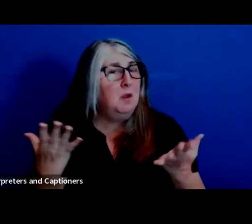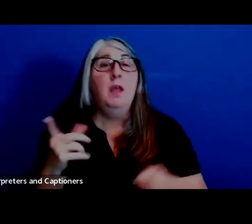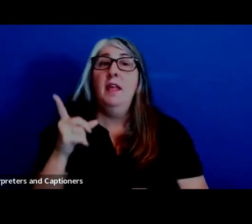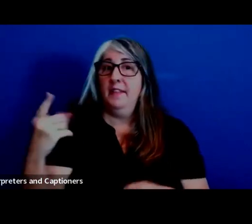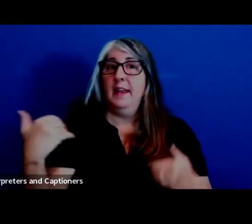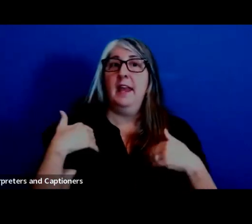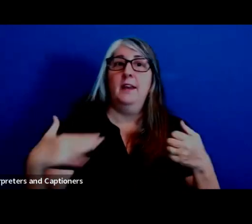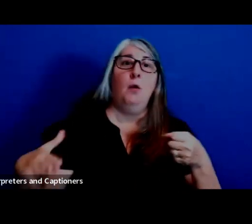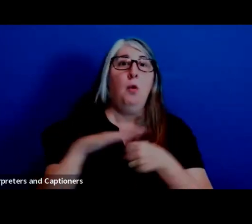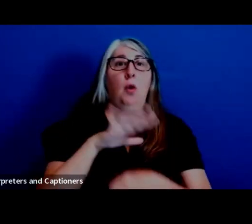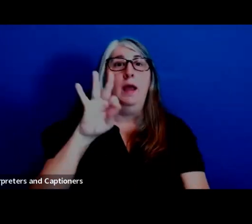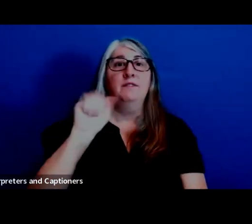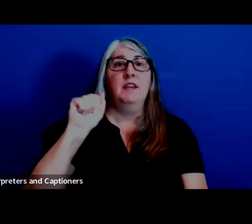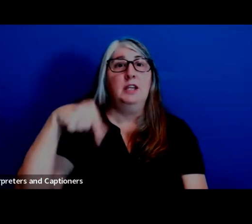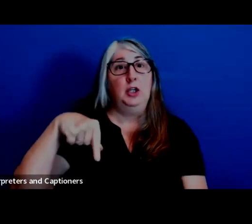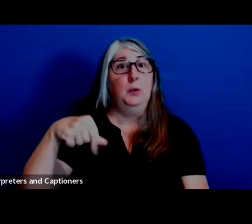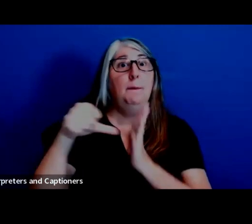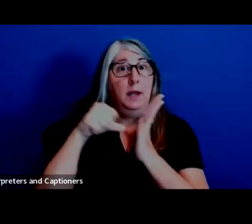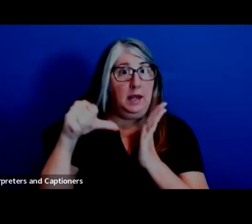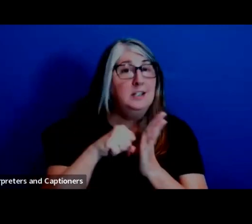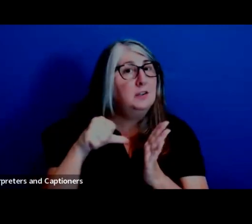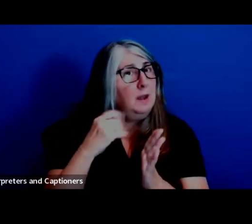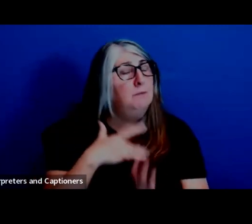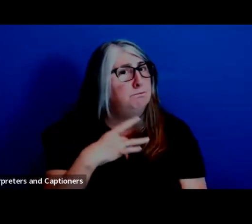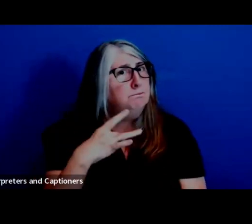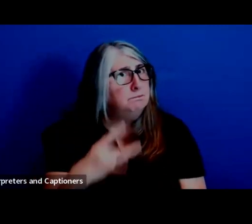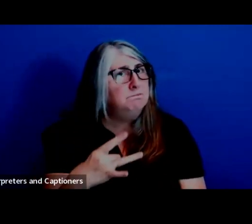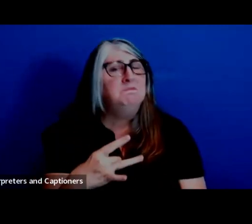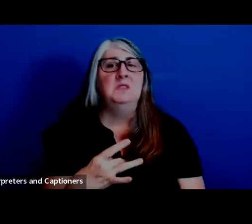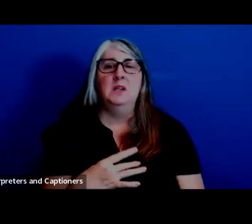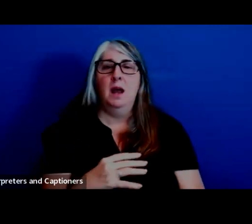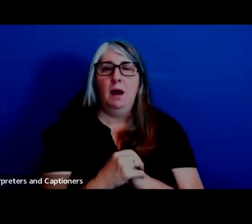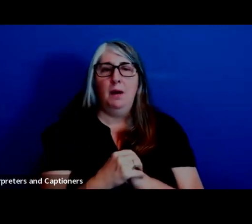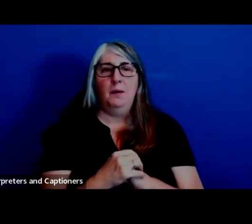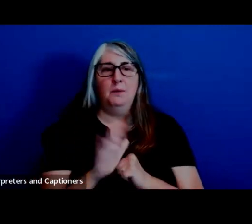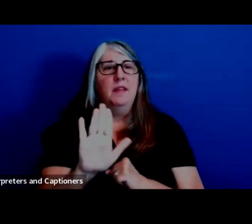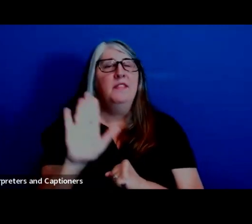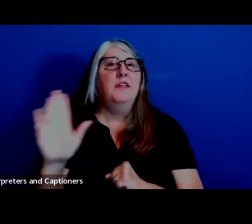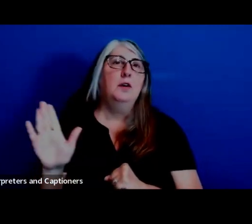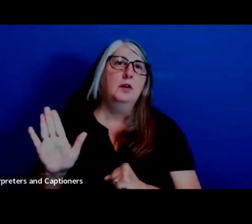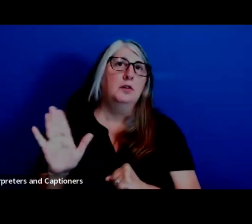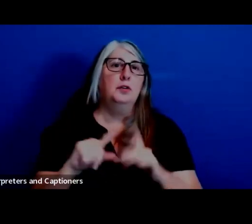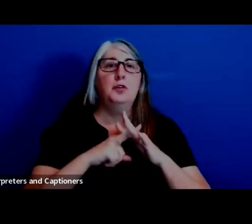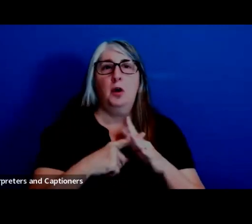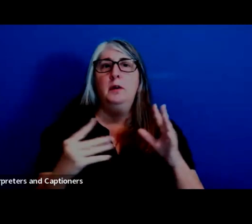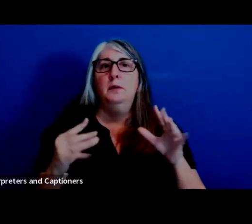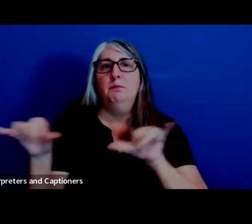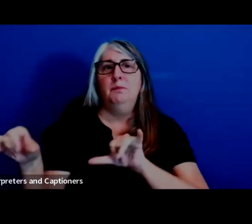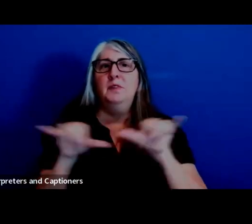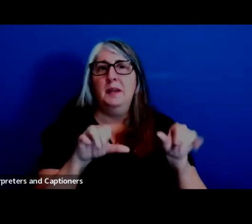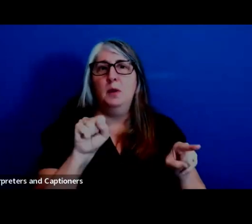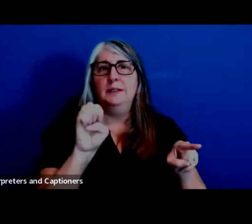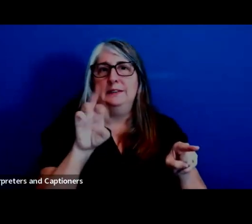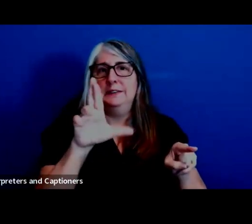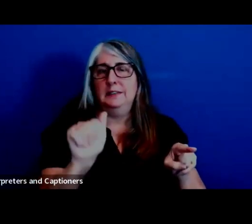whole FAQ page that was pretty interesting, with that theirs started more like what some of the things Sarah went over,